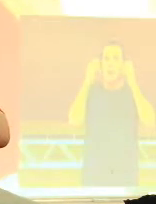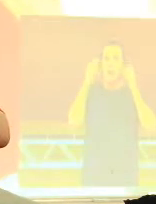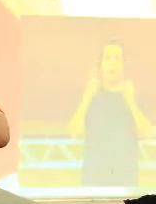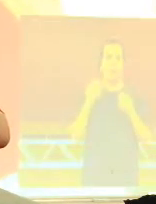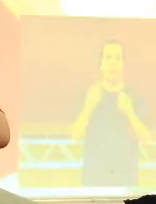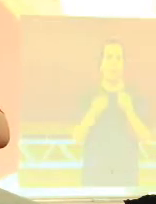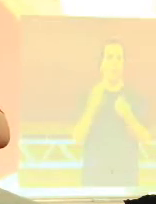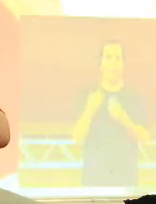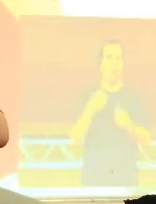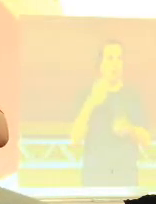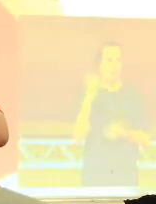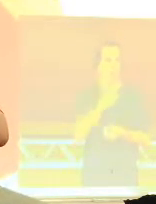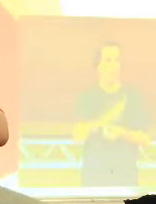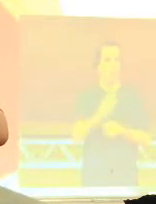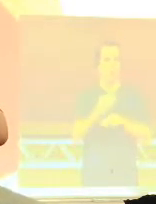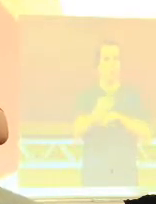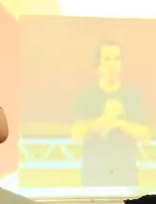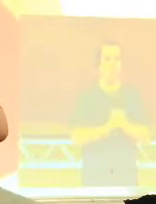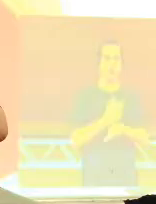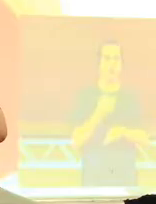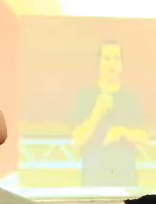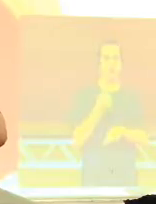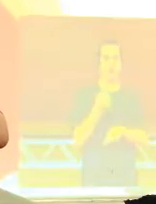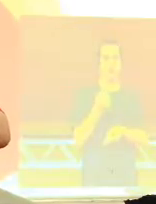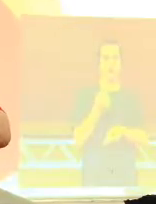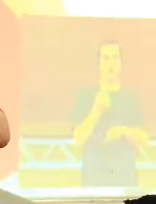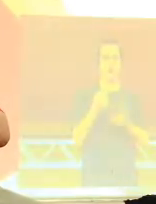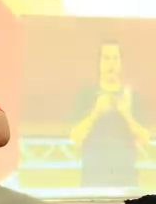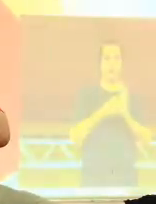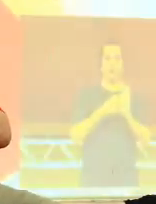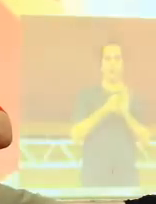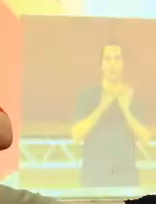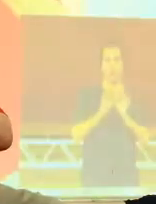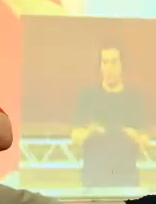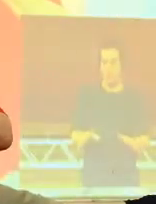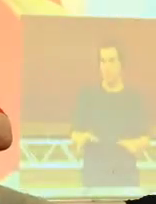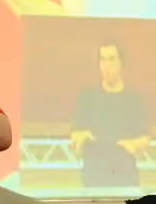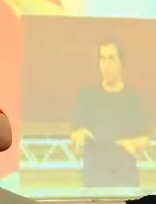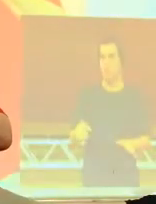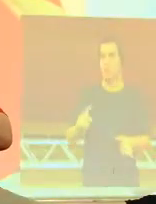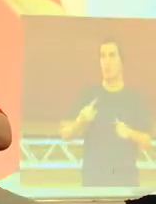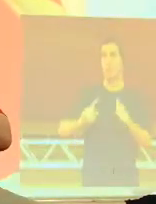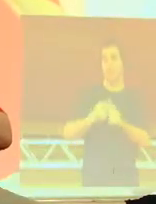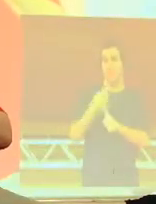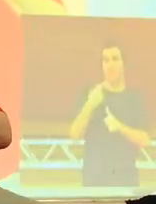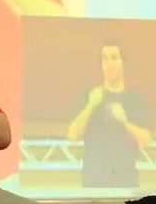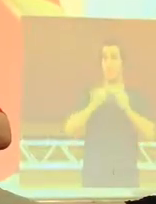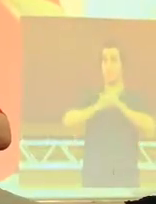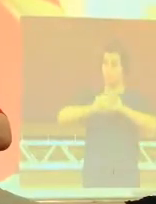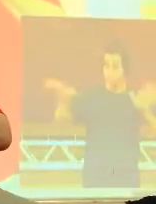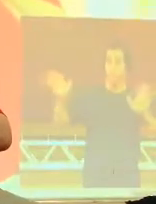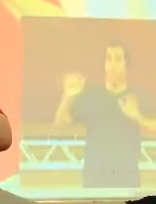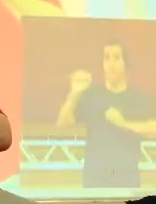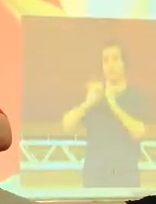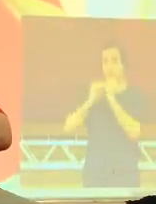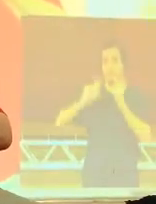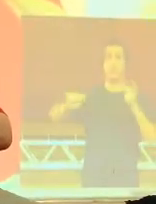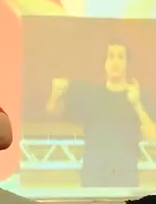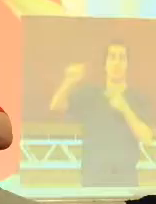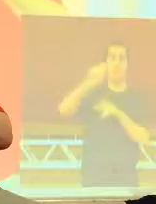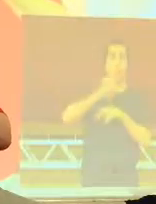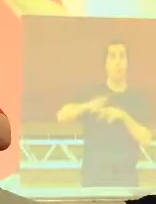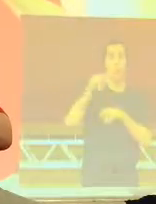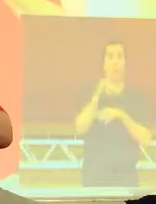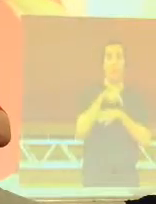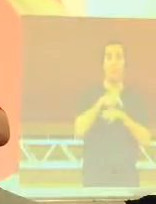are many organizations that use free software. If you become, for instance, a skilled system administrator, you